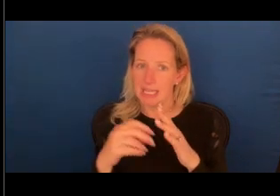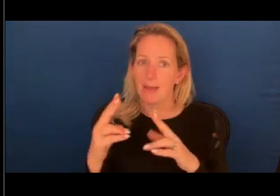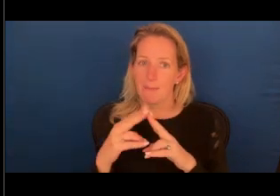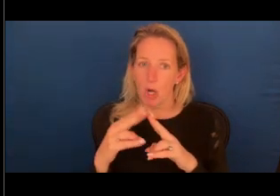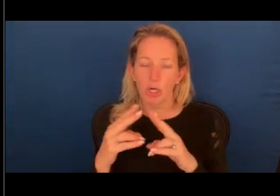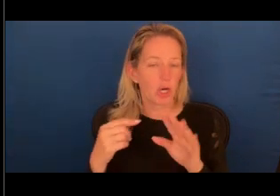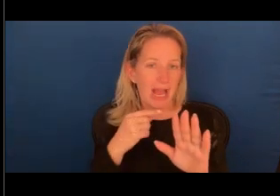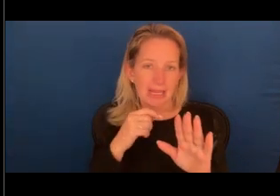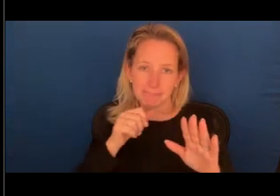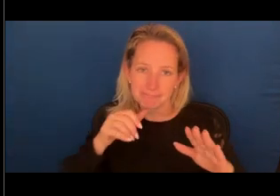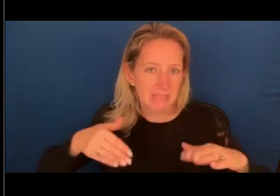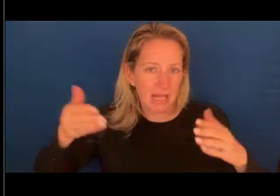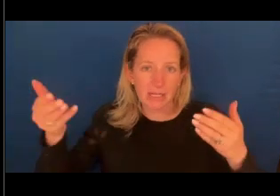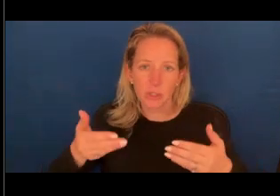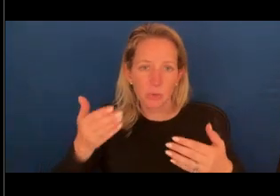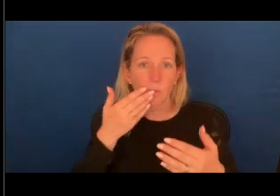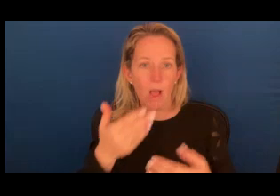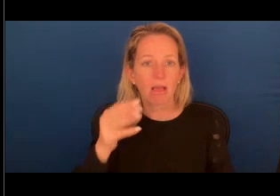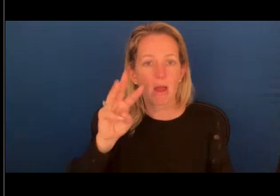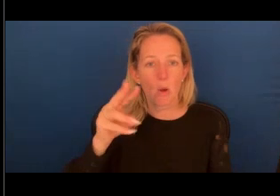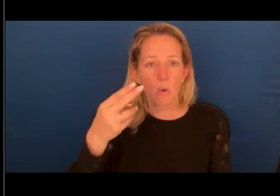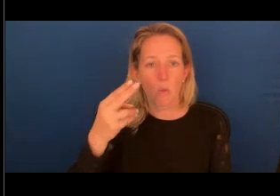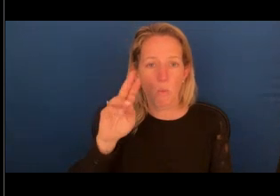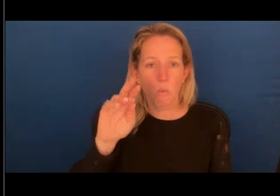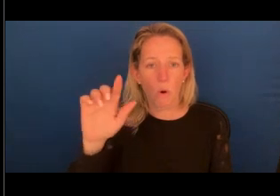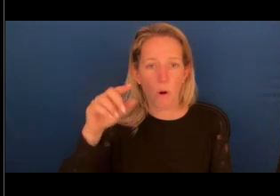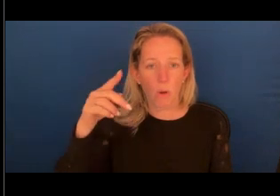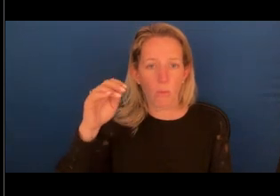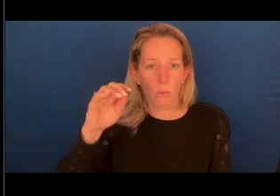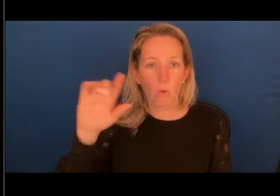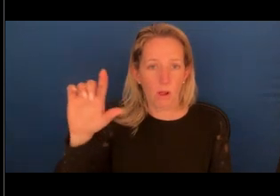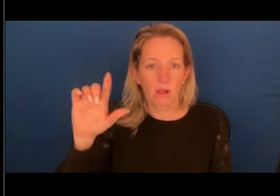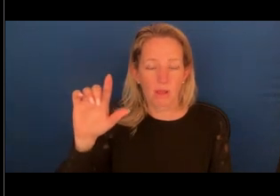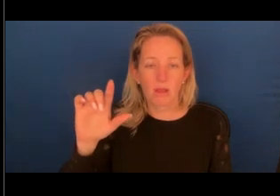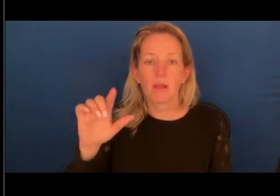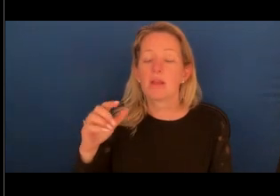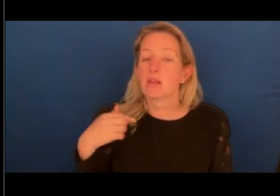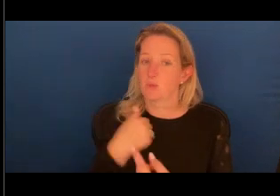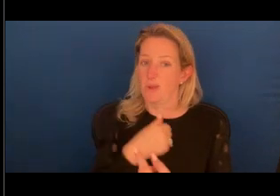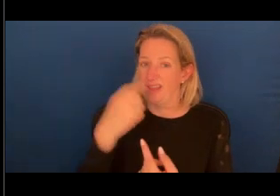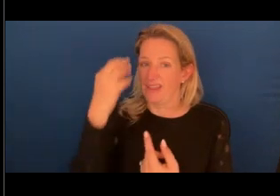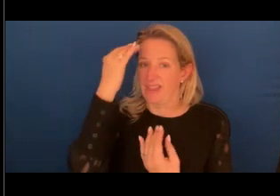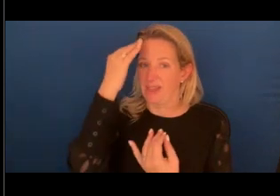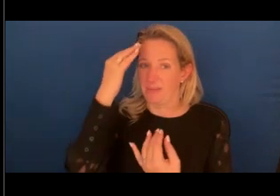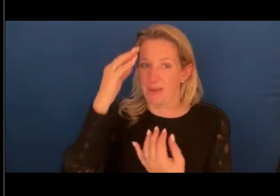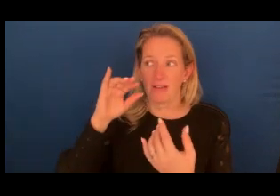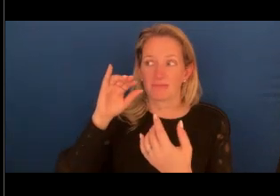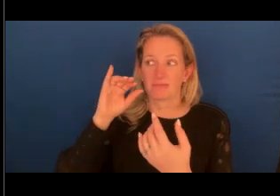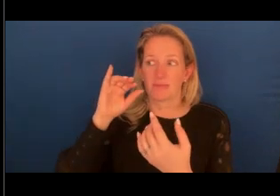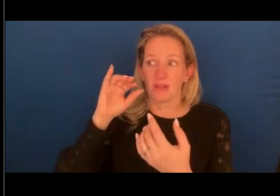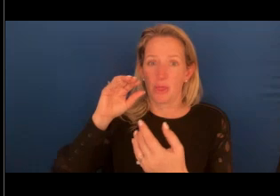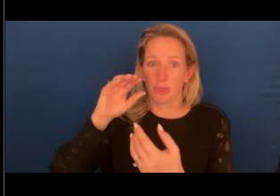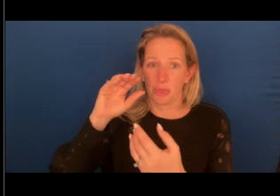able to introduce very well, Whirlpool. So we can think about the commercialization of the